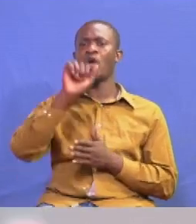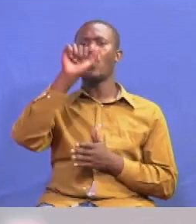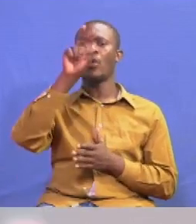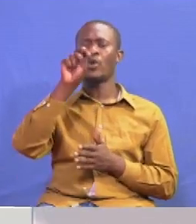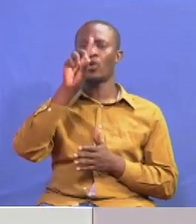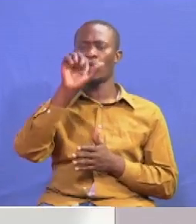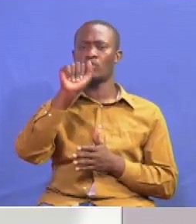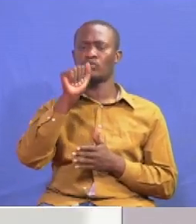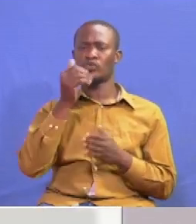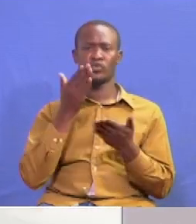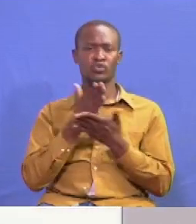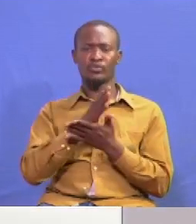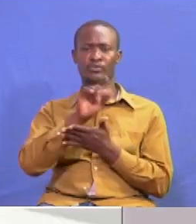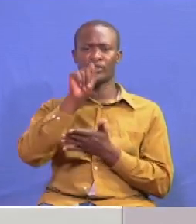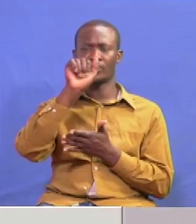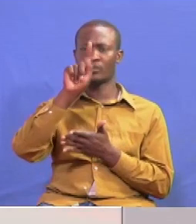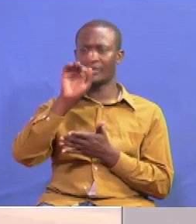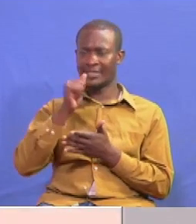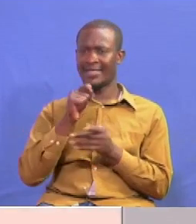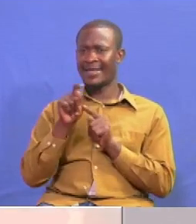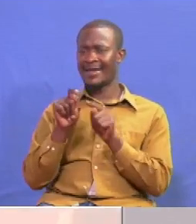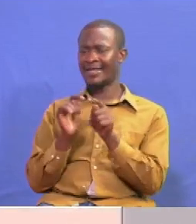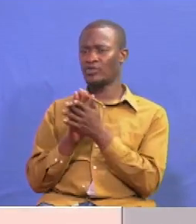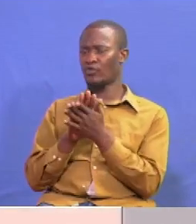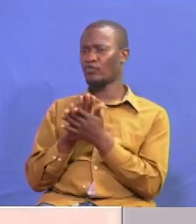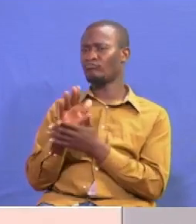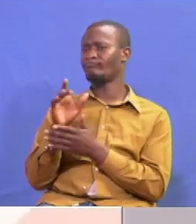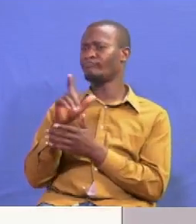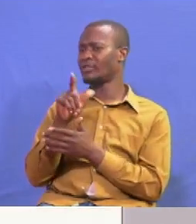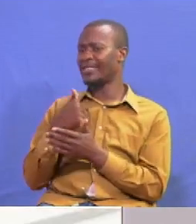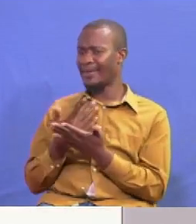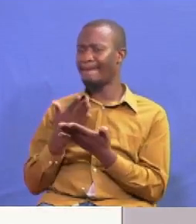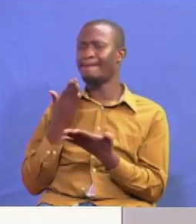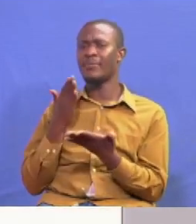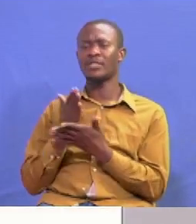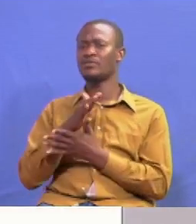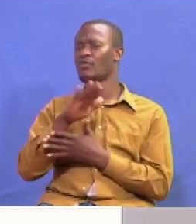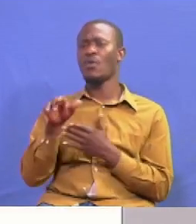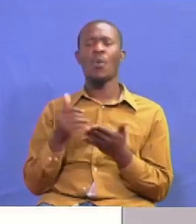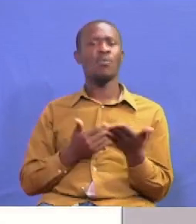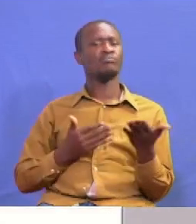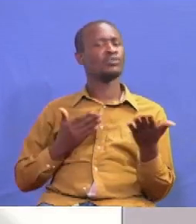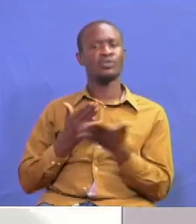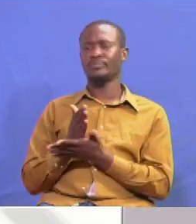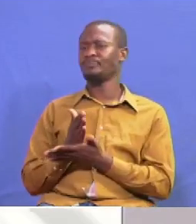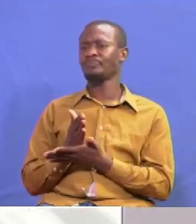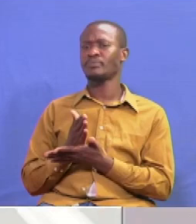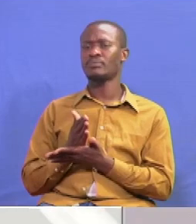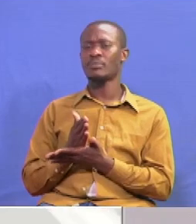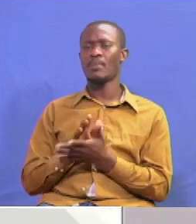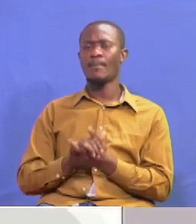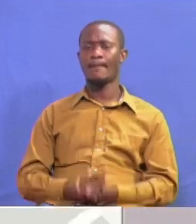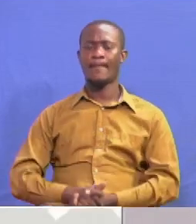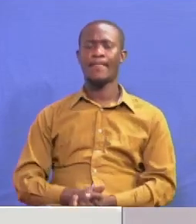ban TikTok, Kindiki suggested regulations of TikTok rather than imposing a total ban. Gracious Aganda with